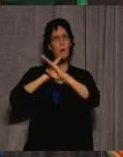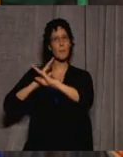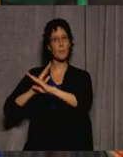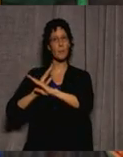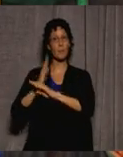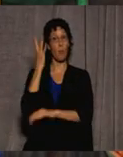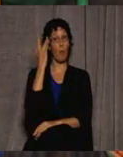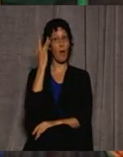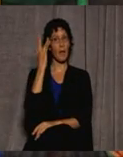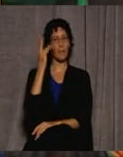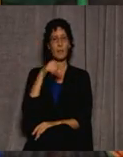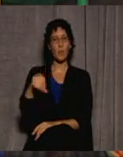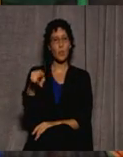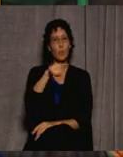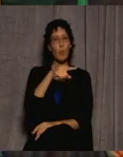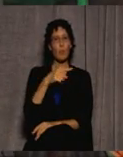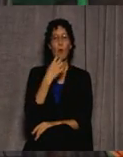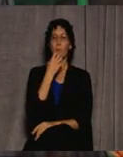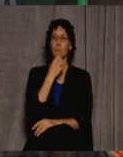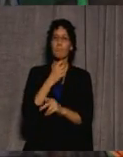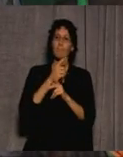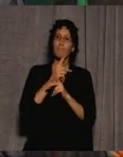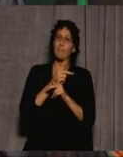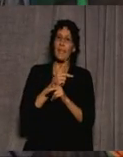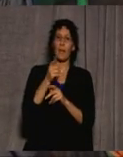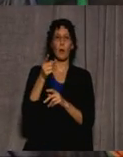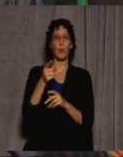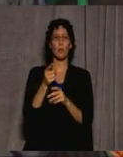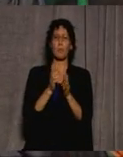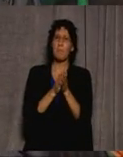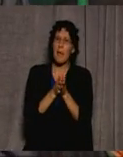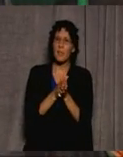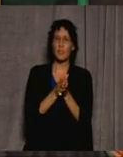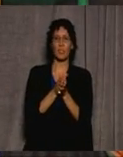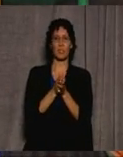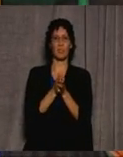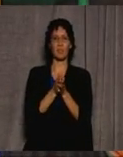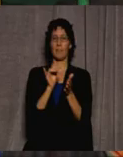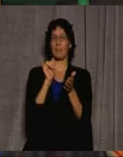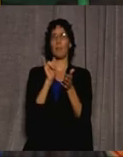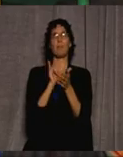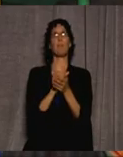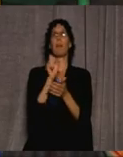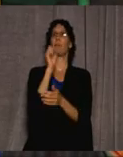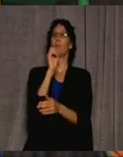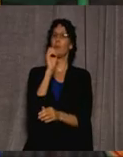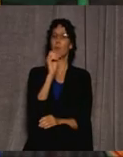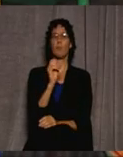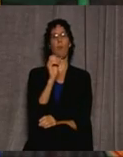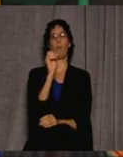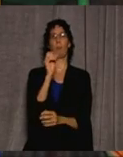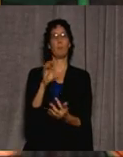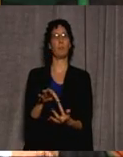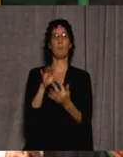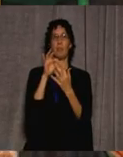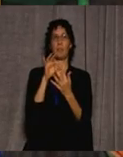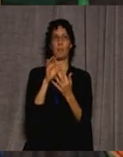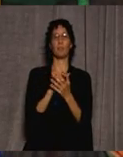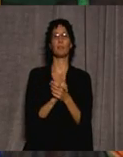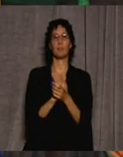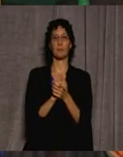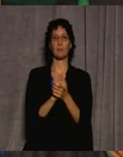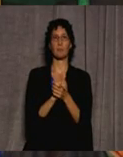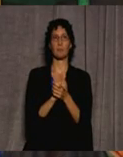because you care, because you're passionate. And that is so very special, something that none of us up